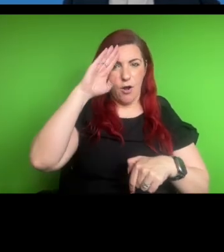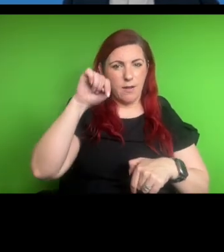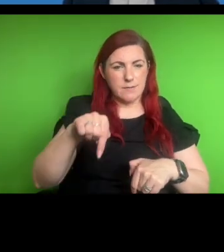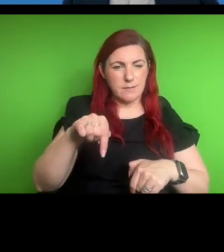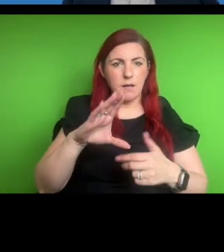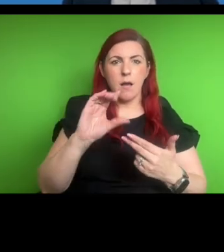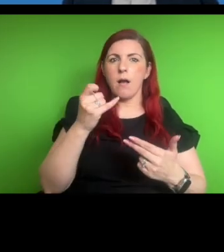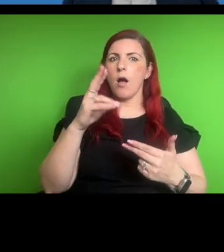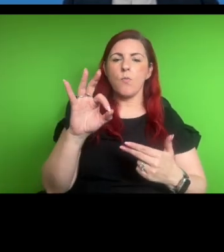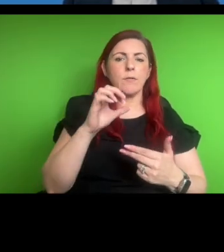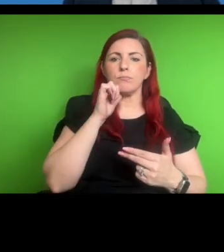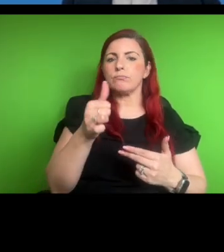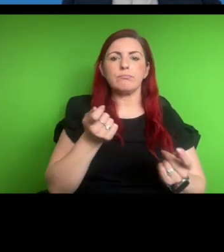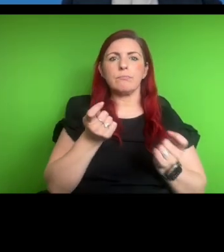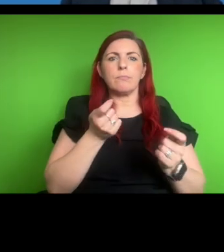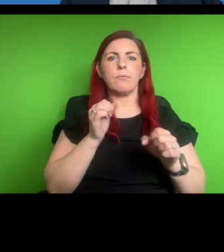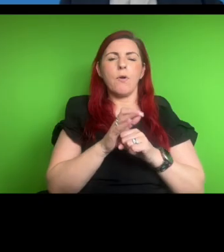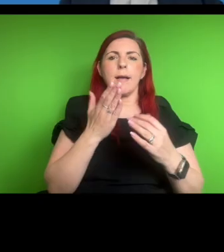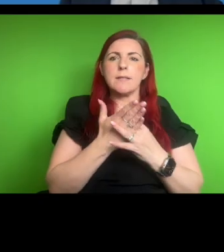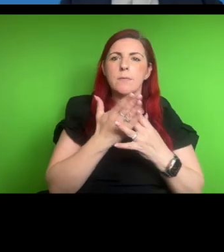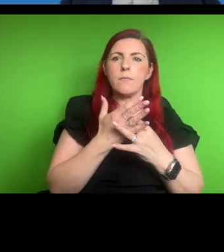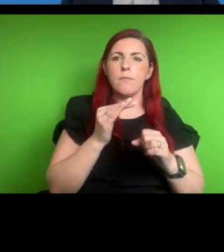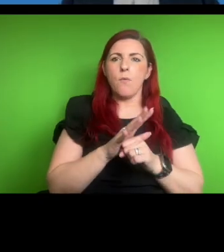accessibility of the devices. That's under